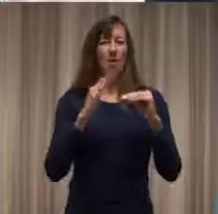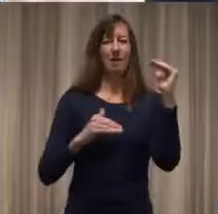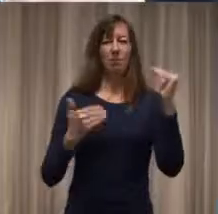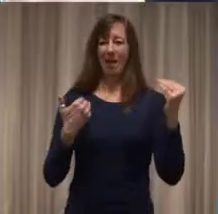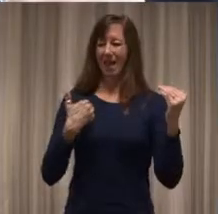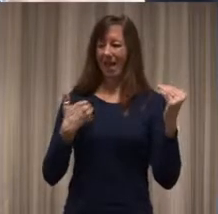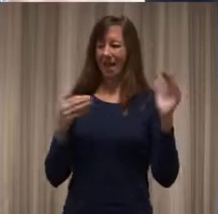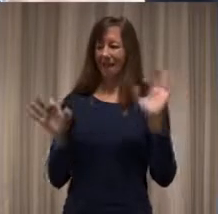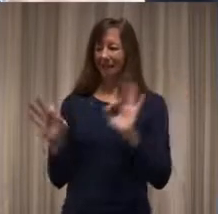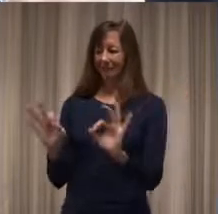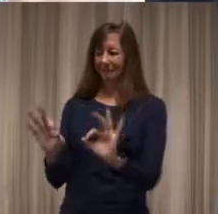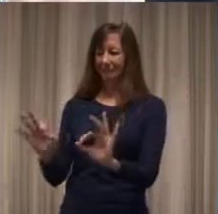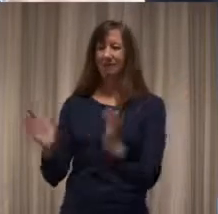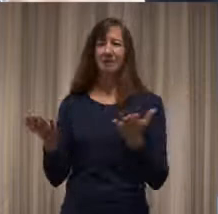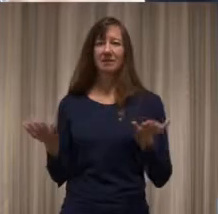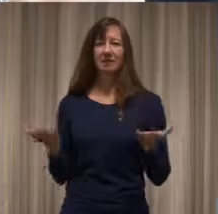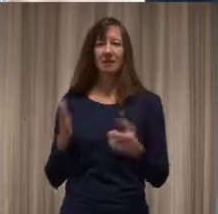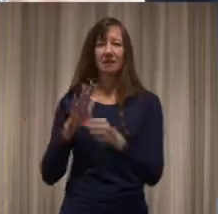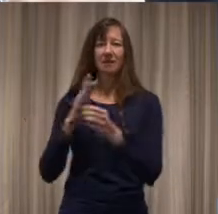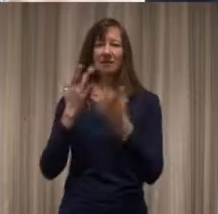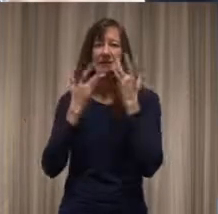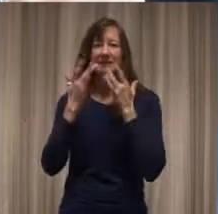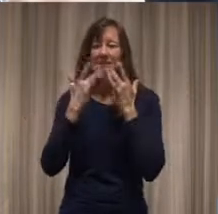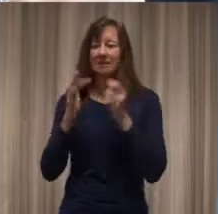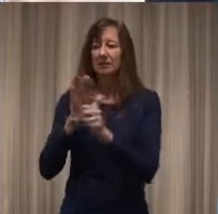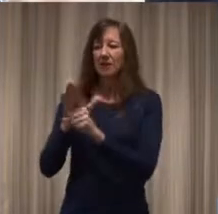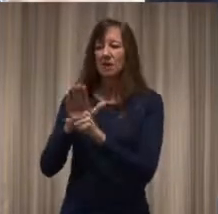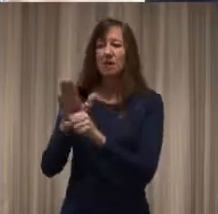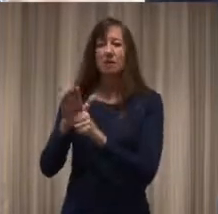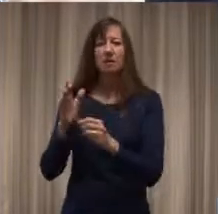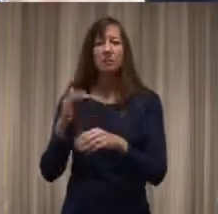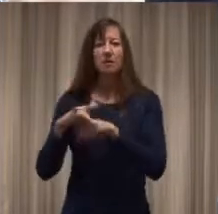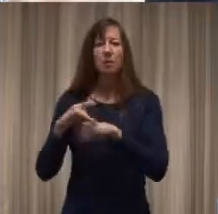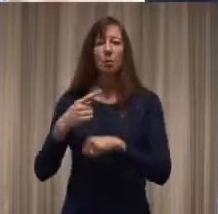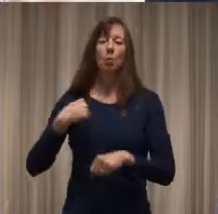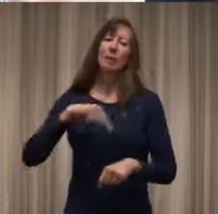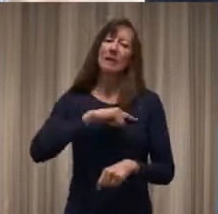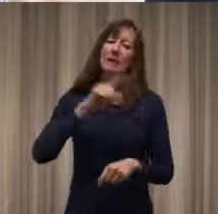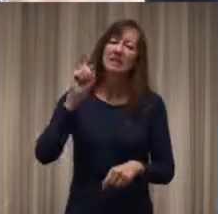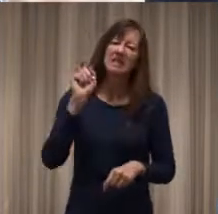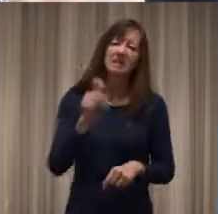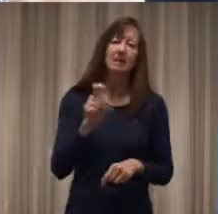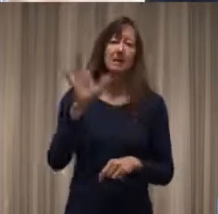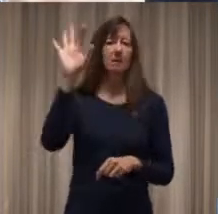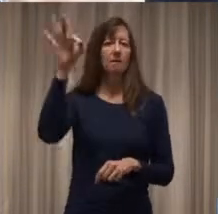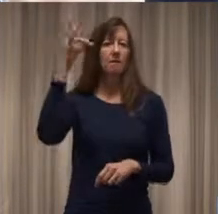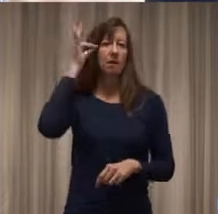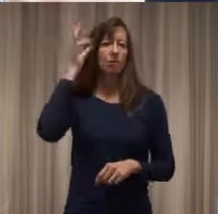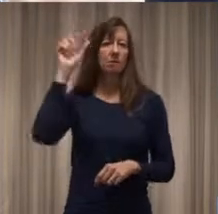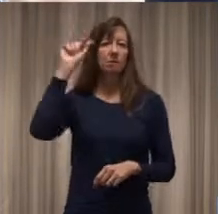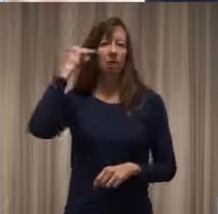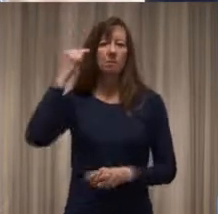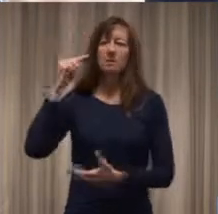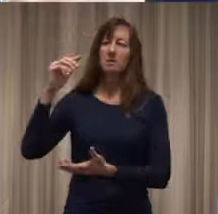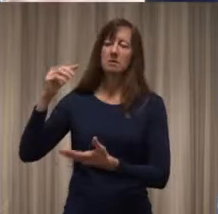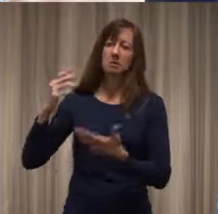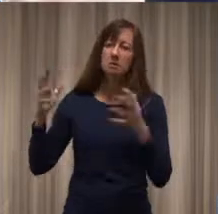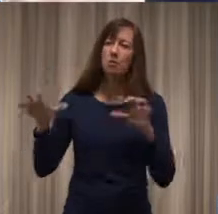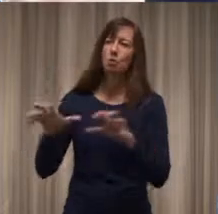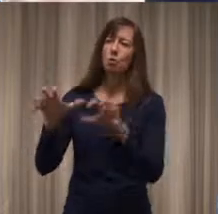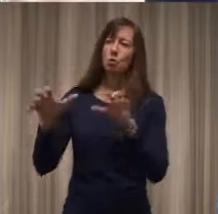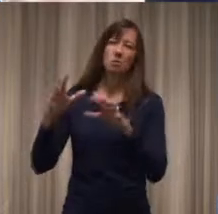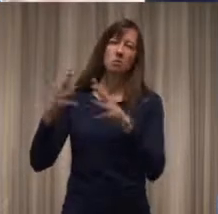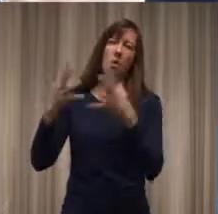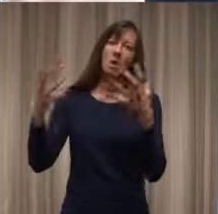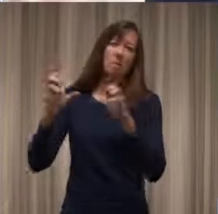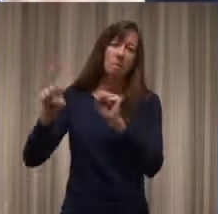federal side. And we need the federal government to act and do everything they possibly can. I know that people are